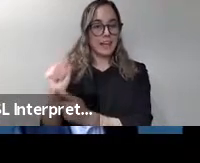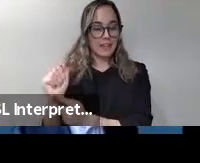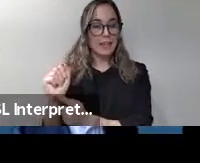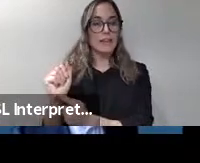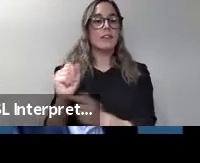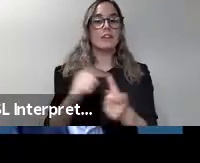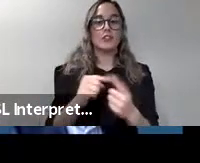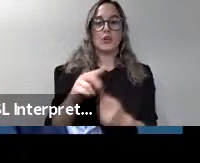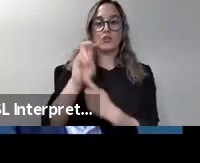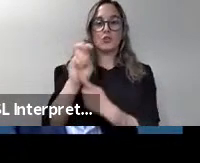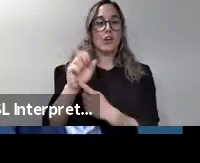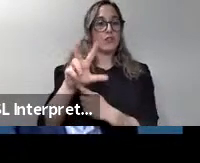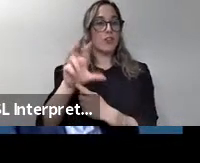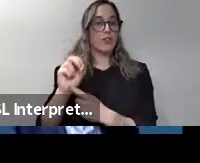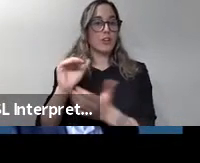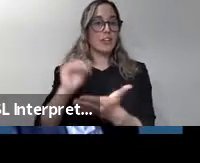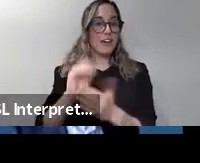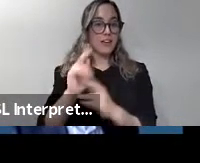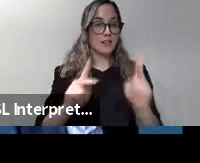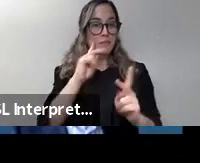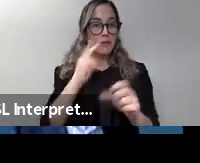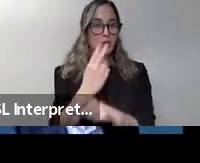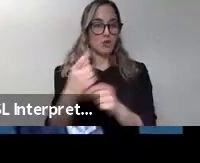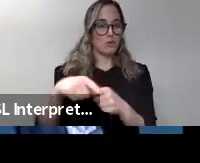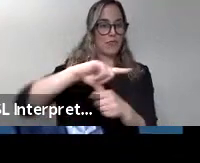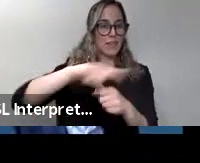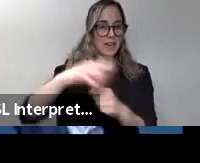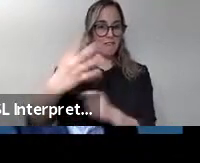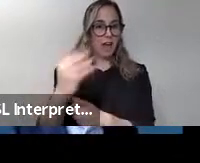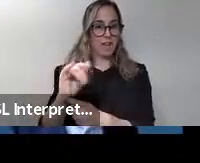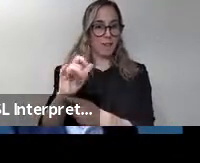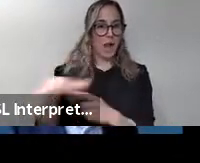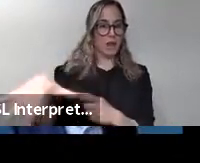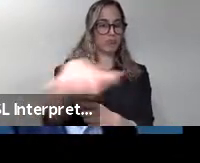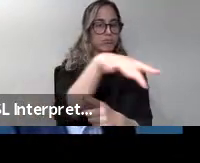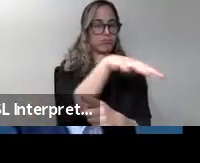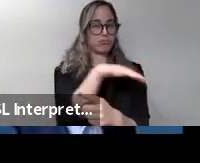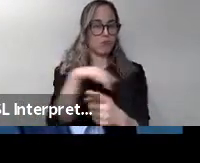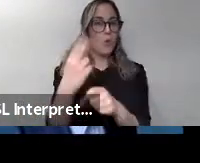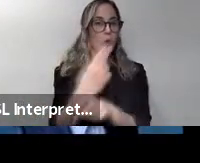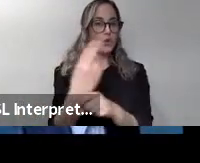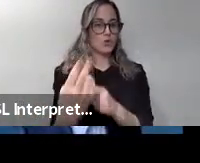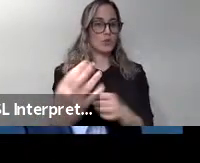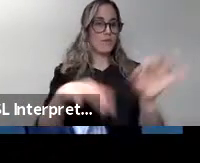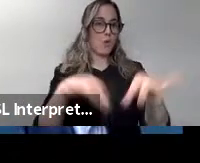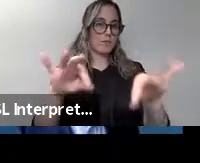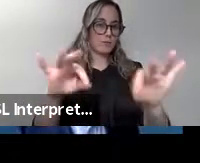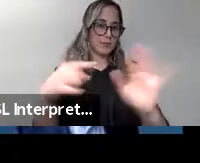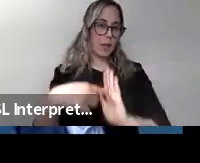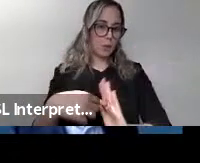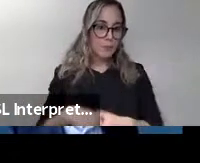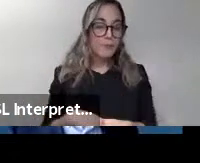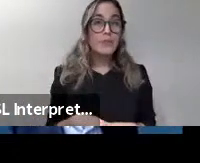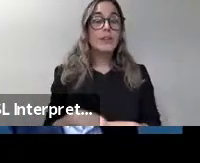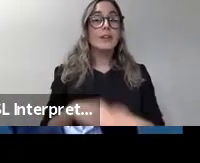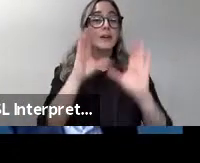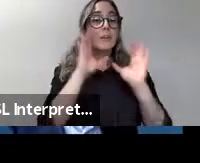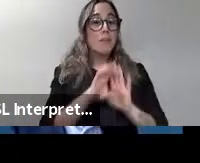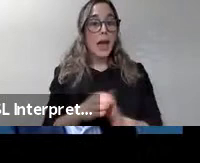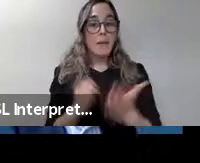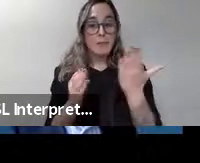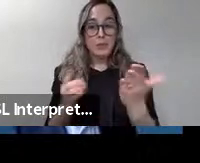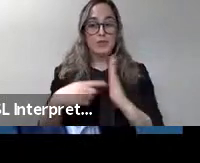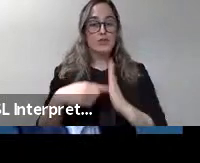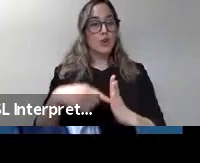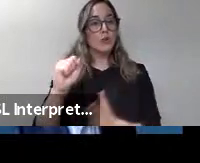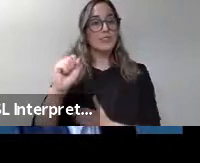230,000 people per 5 mile radius of area was used to divide the sample. Selected airports. This figure shows a map of the sampled airports